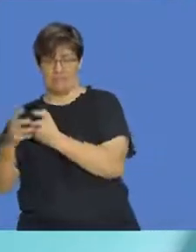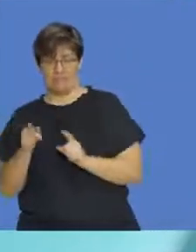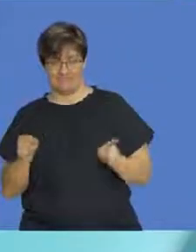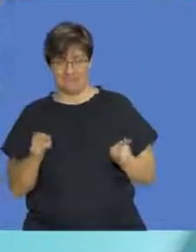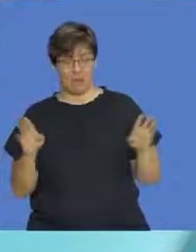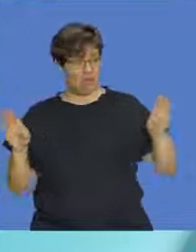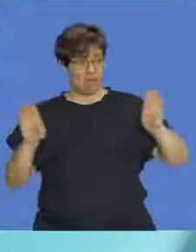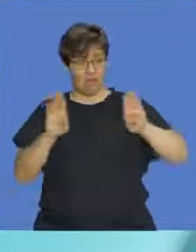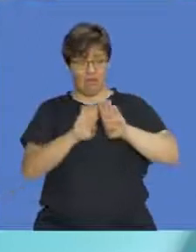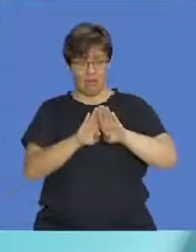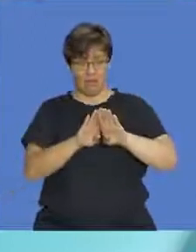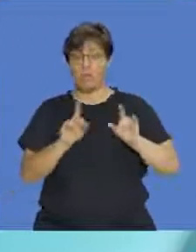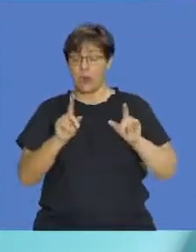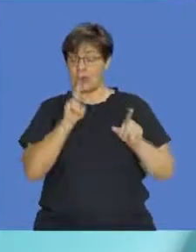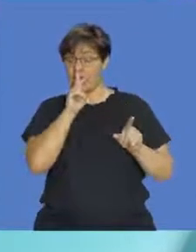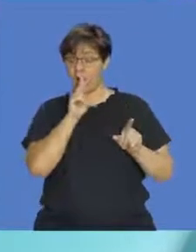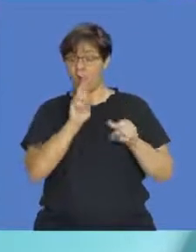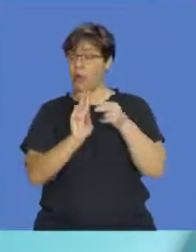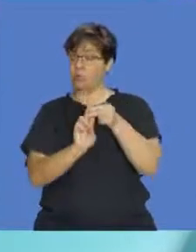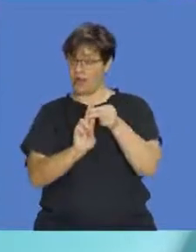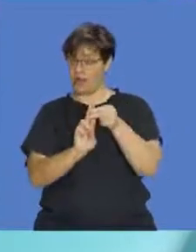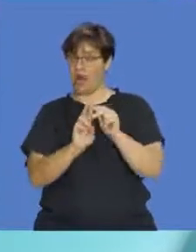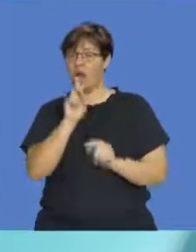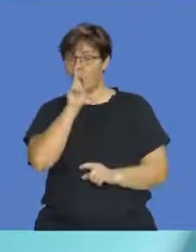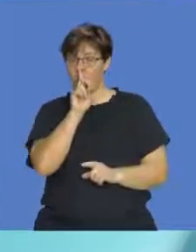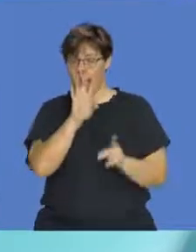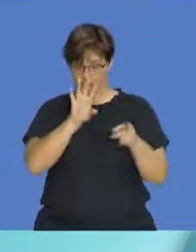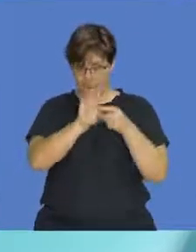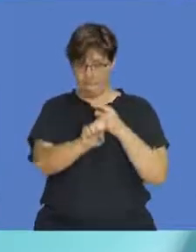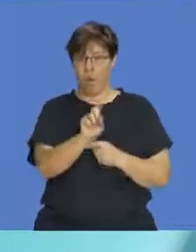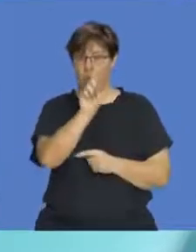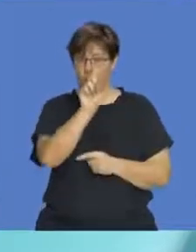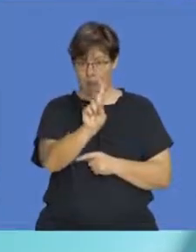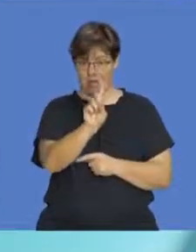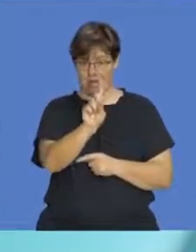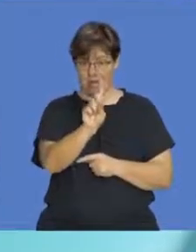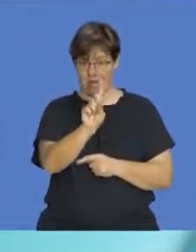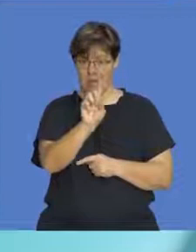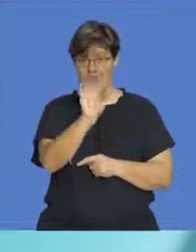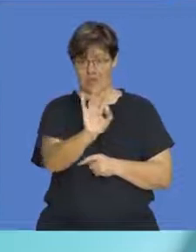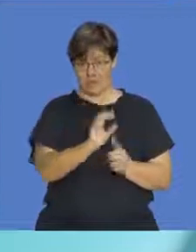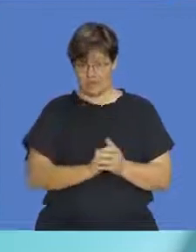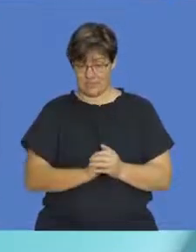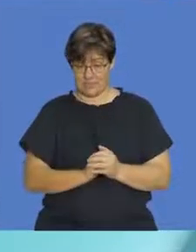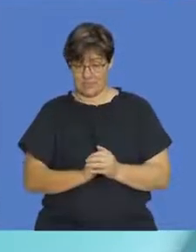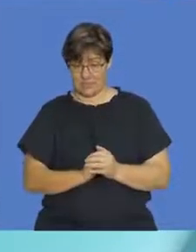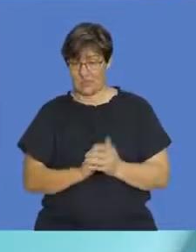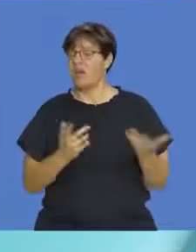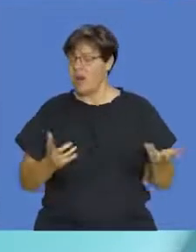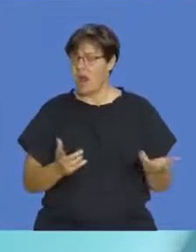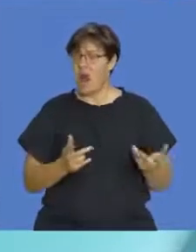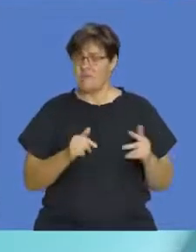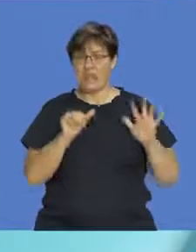union, we're going to look at only 1 value in the intersection. So there are 6 possible ways